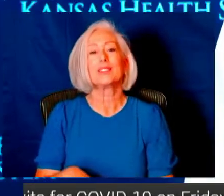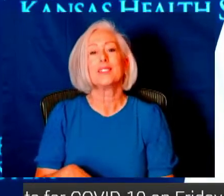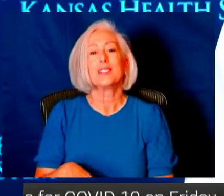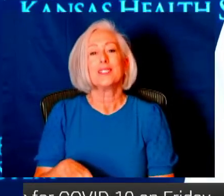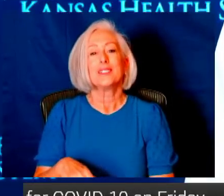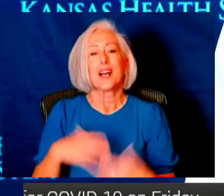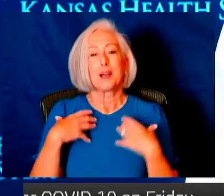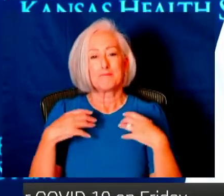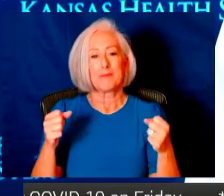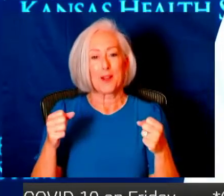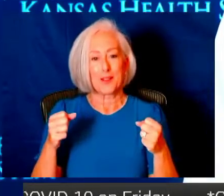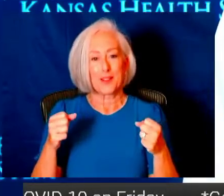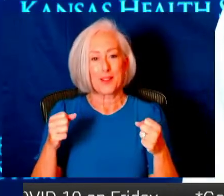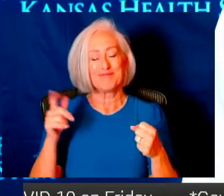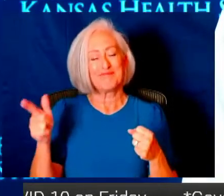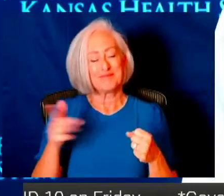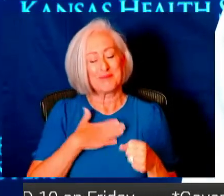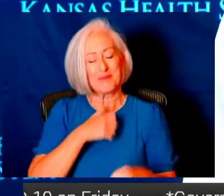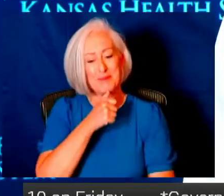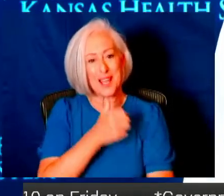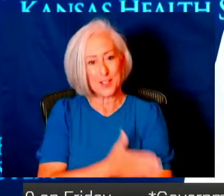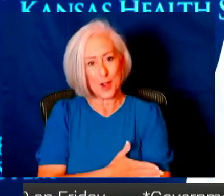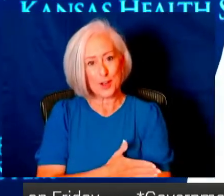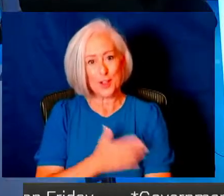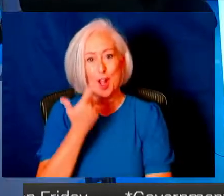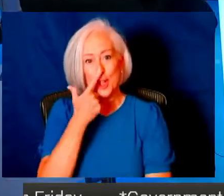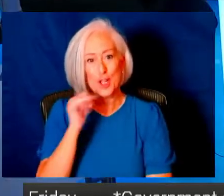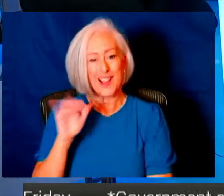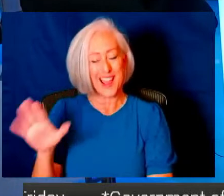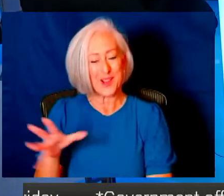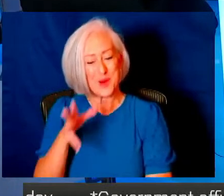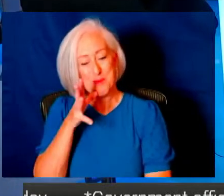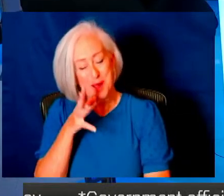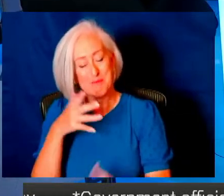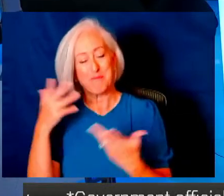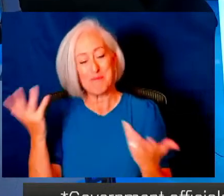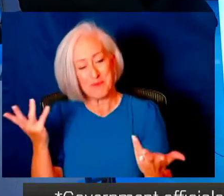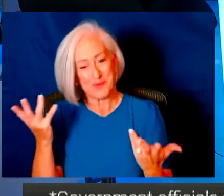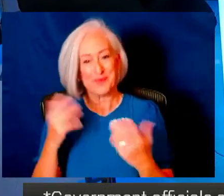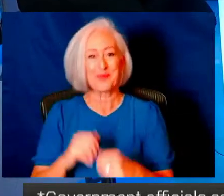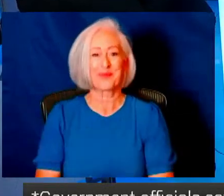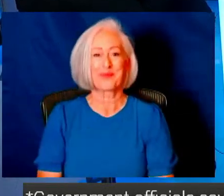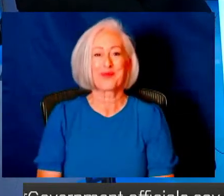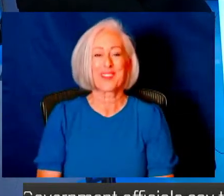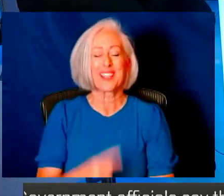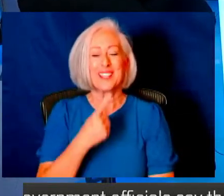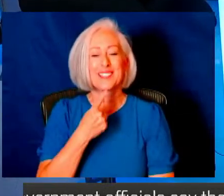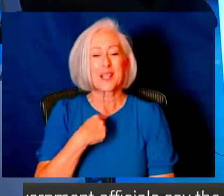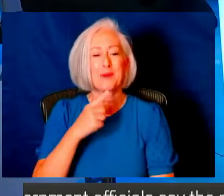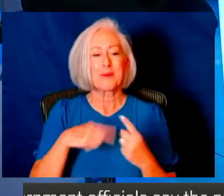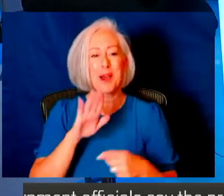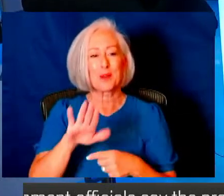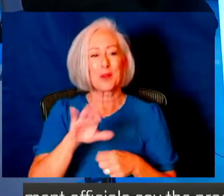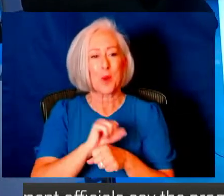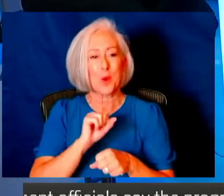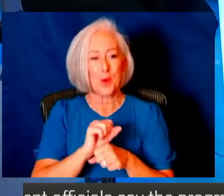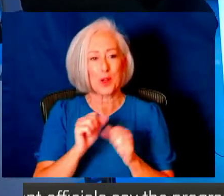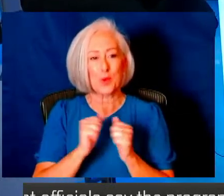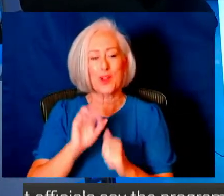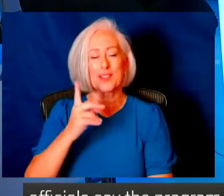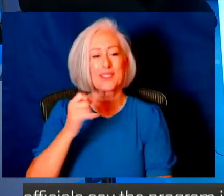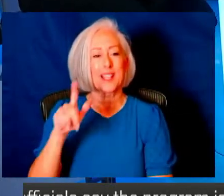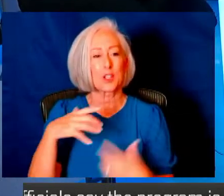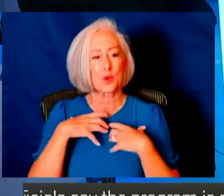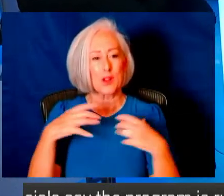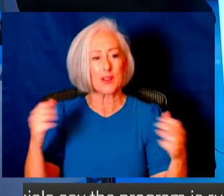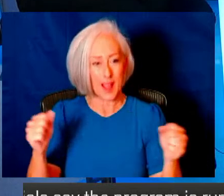to be my daughter. And fortunately, she looks more like her mom. Tell us about your work, Joy, with the Sexual Health Empowerment Team in the Department of Population